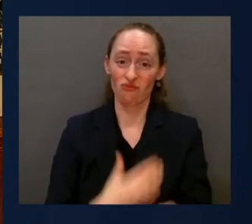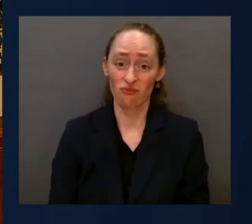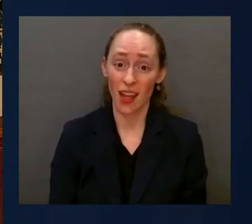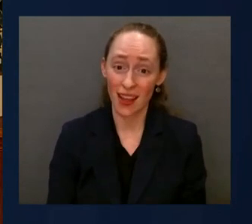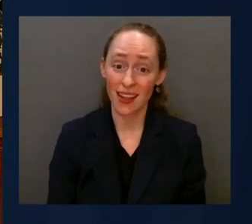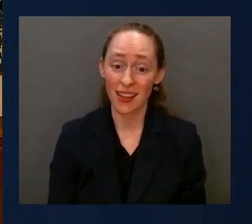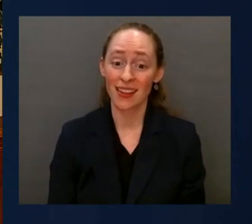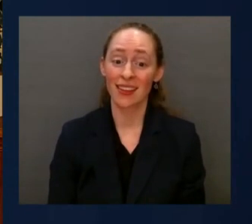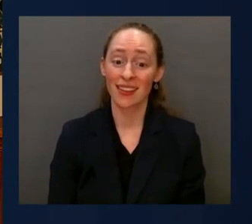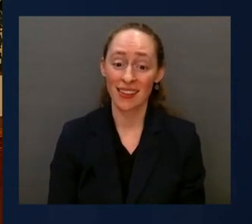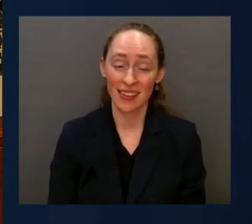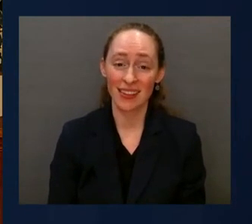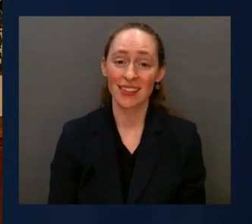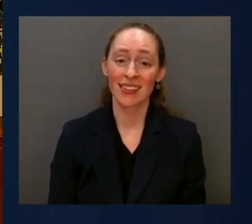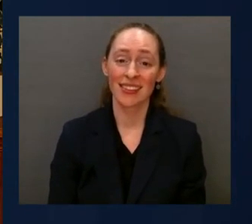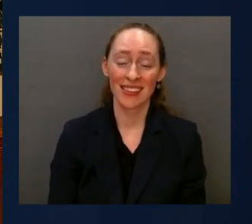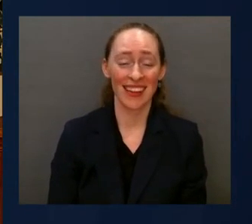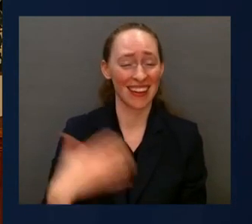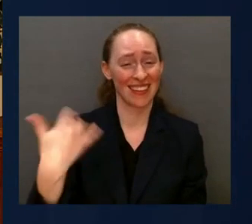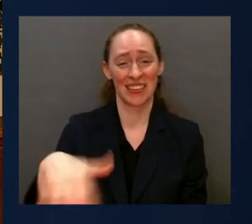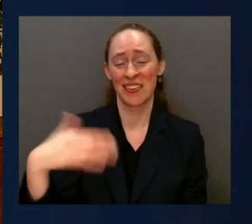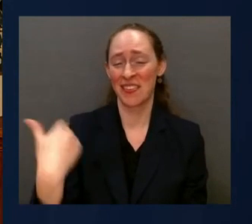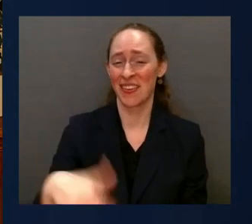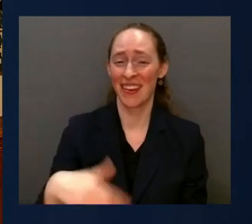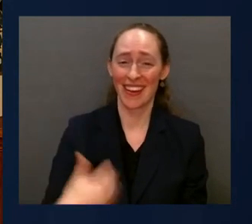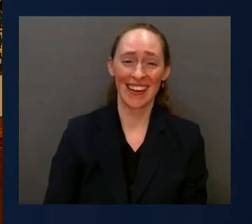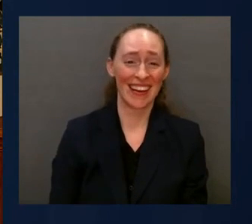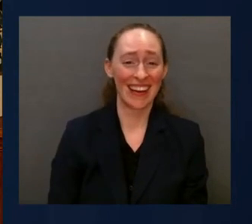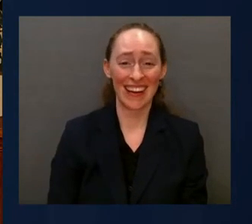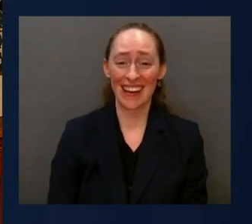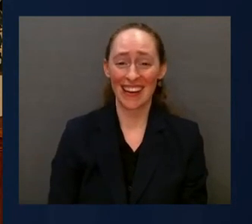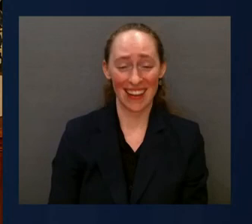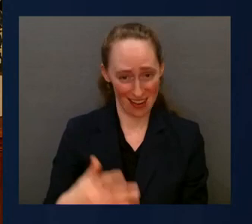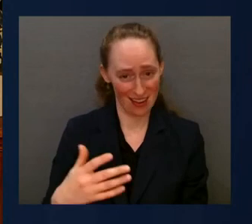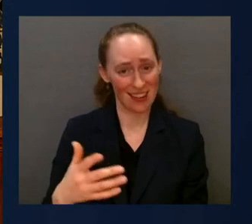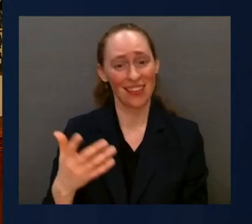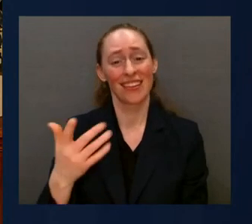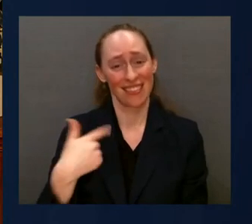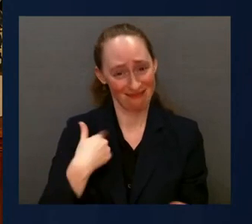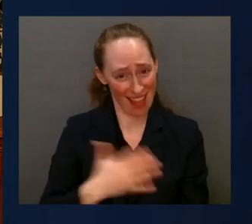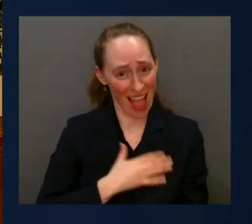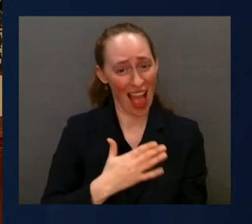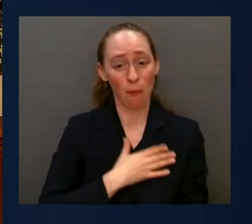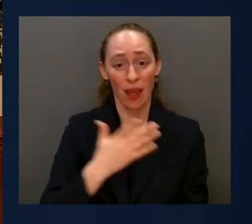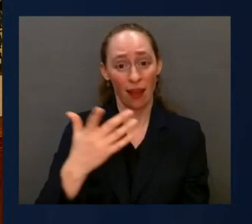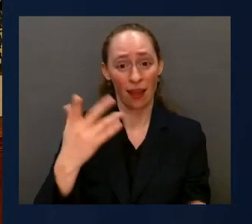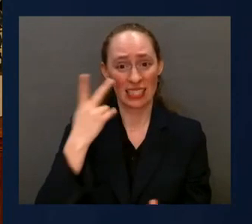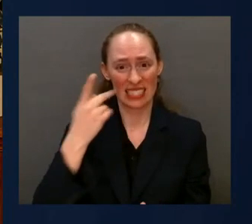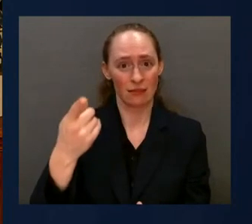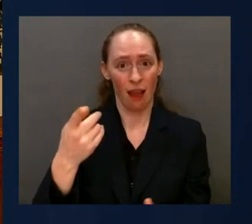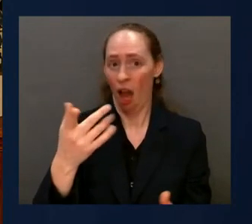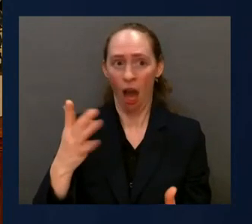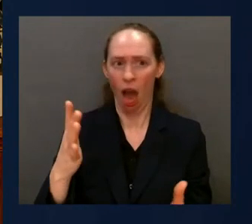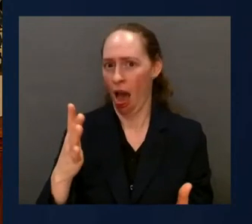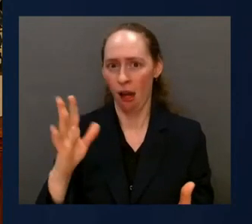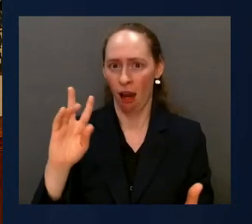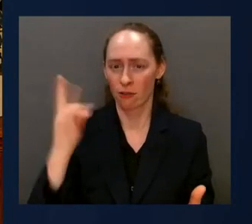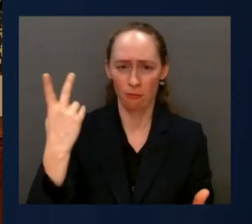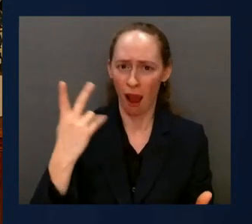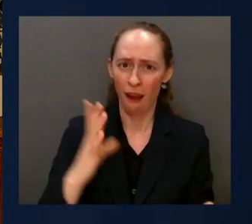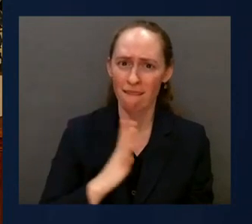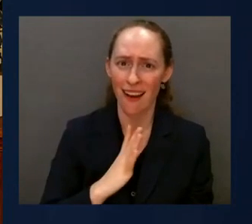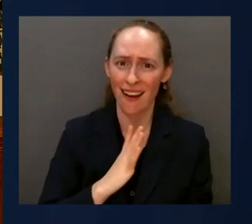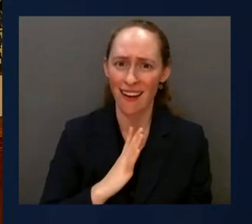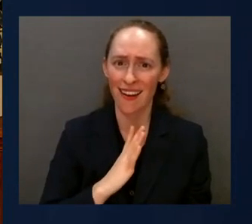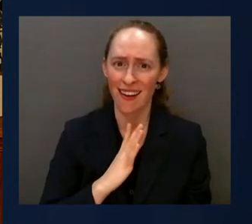tell you, I enjoy conversion. You know, it means if Congress doesn't keep the programs the way they are, they'd go away.